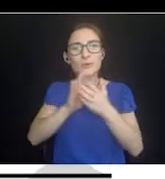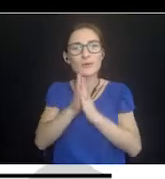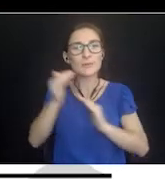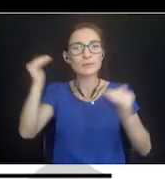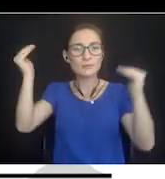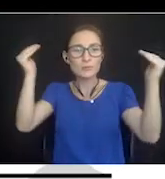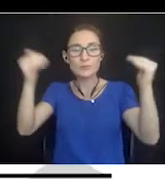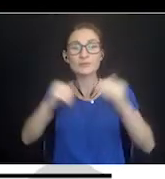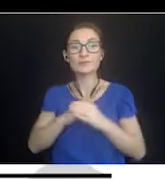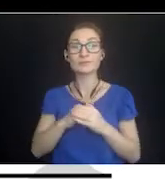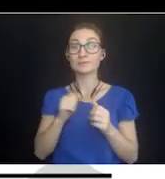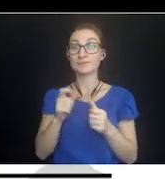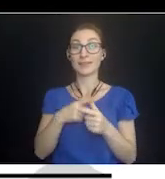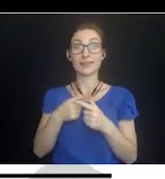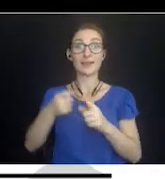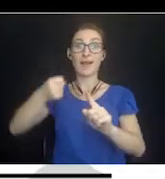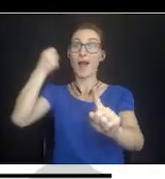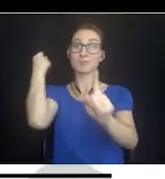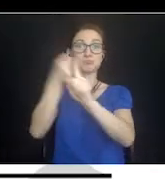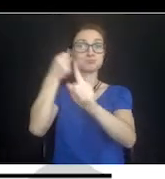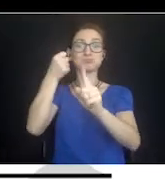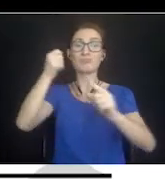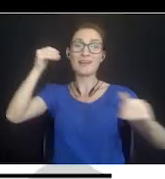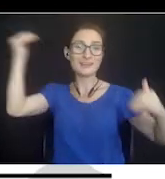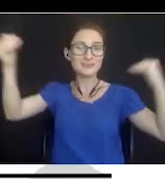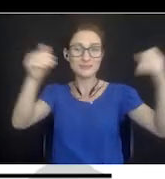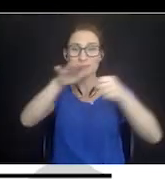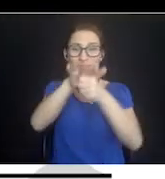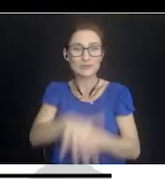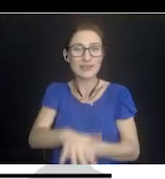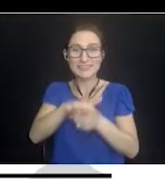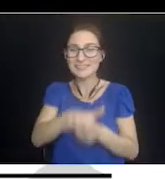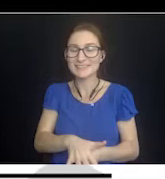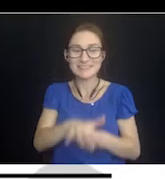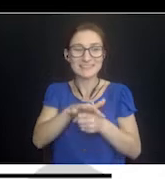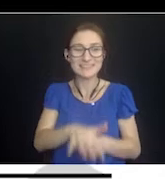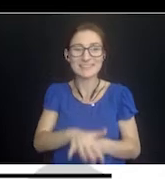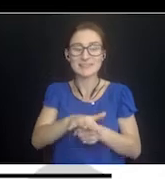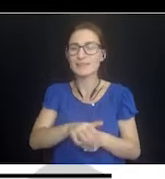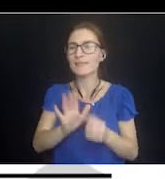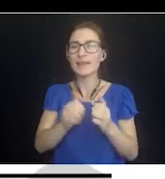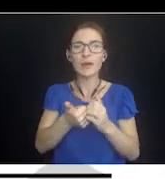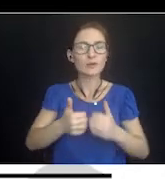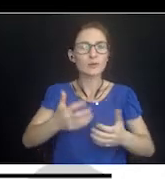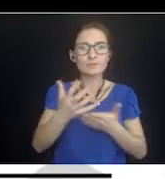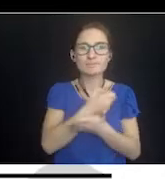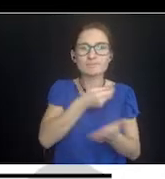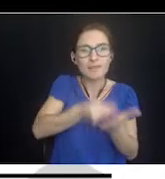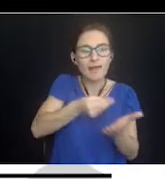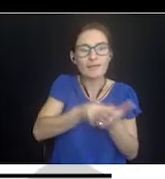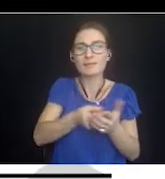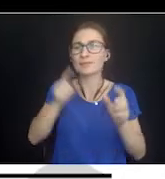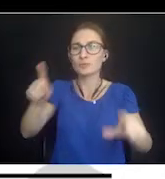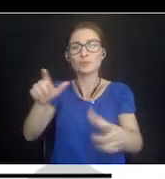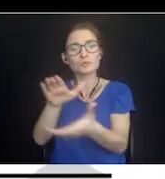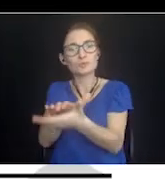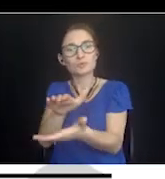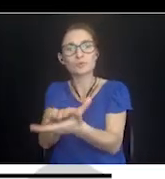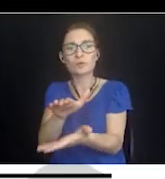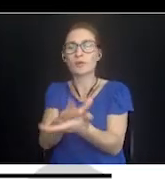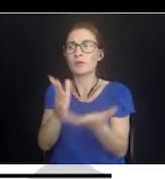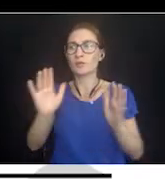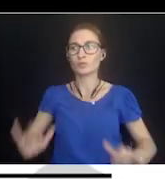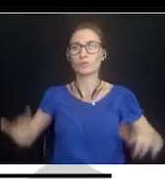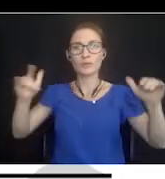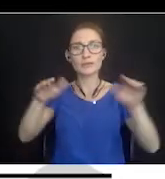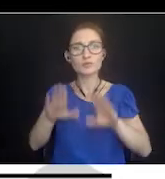And you're so desperate to reach adulthood, and then boom, like a wall, the adult stresses hit you of how to